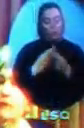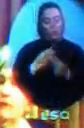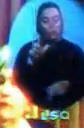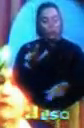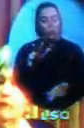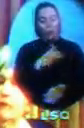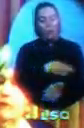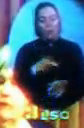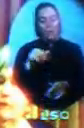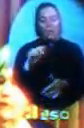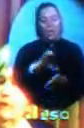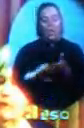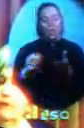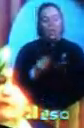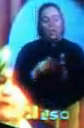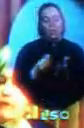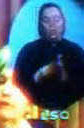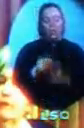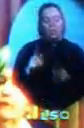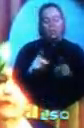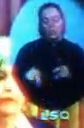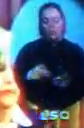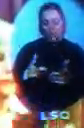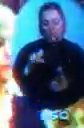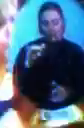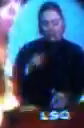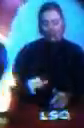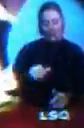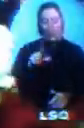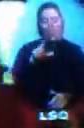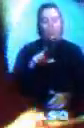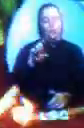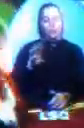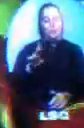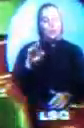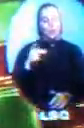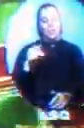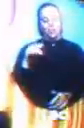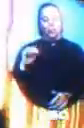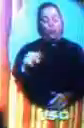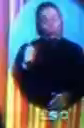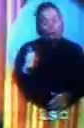something Lester Pearson would have done in 1964.